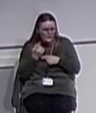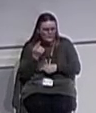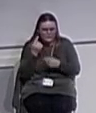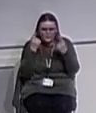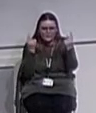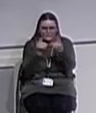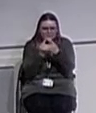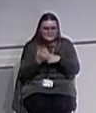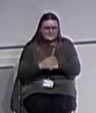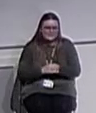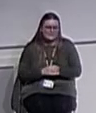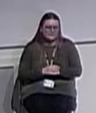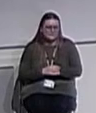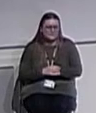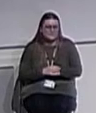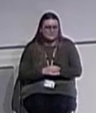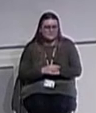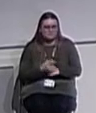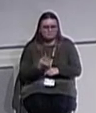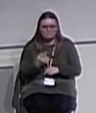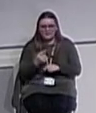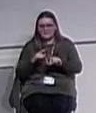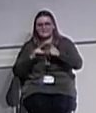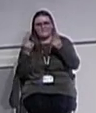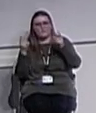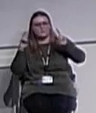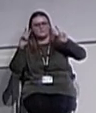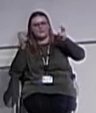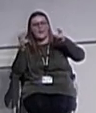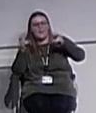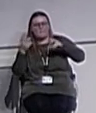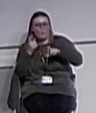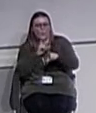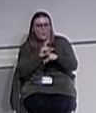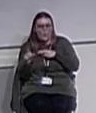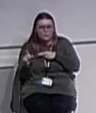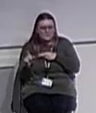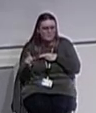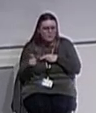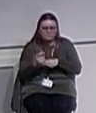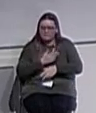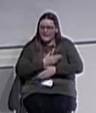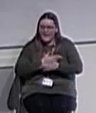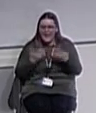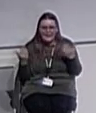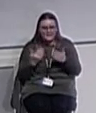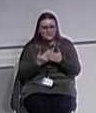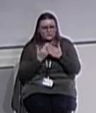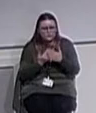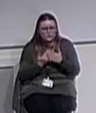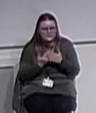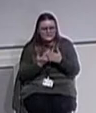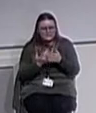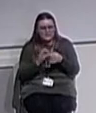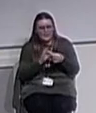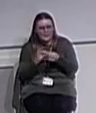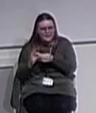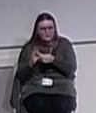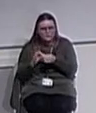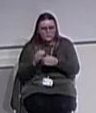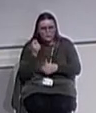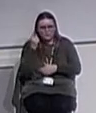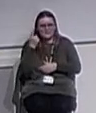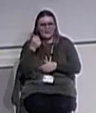biological sciences here. Sometimes we use the word biosciences. We include any study that contributes to the understanding of life